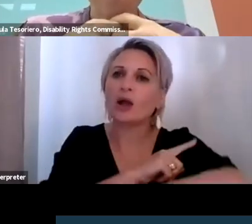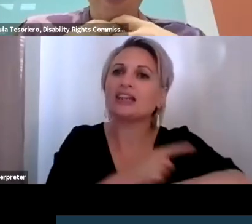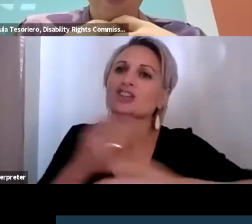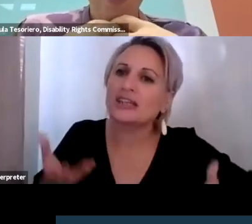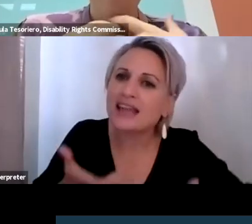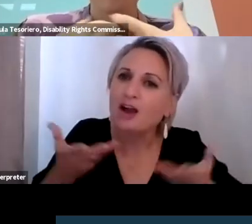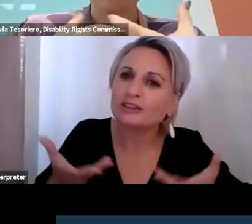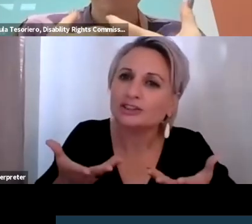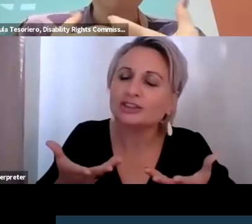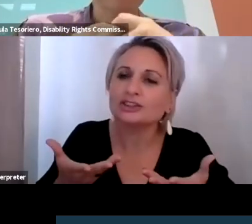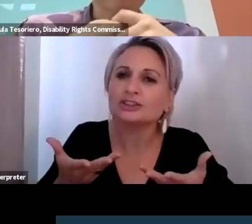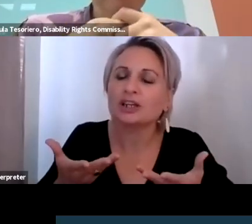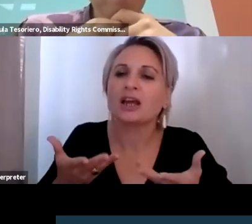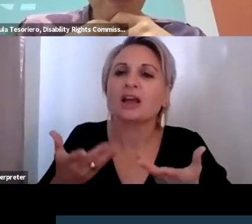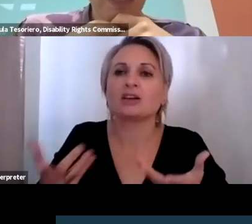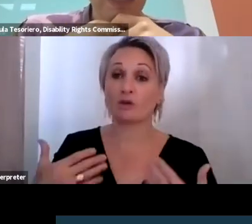so, you know, for me,